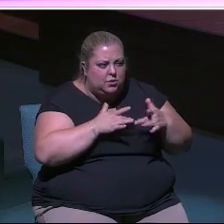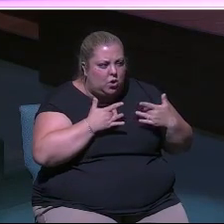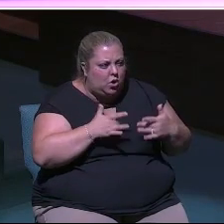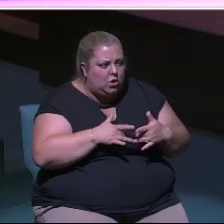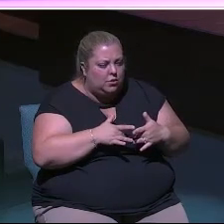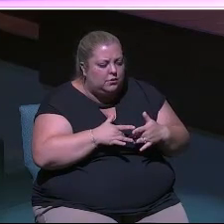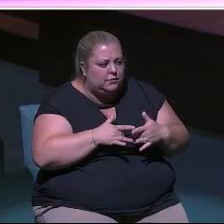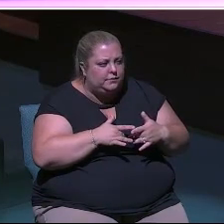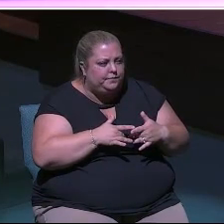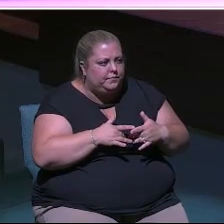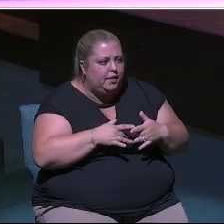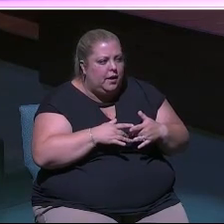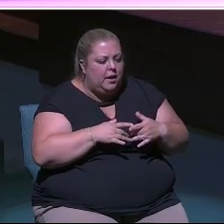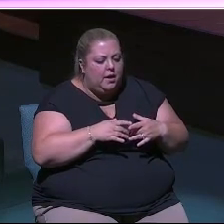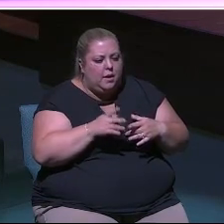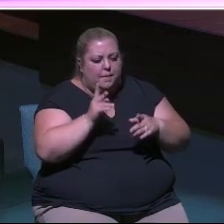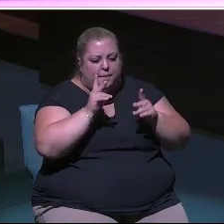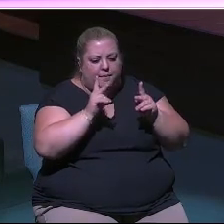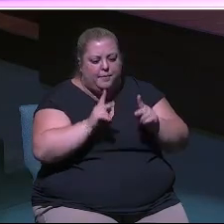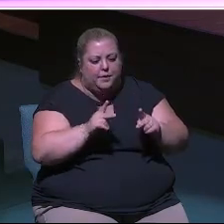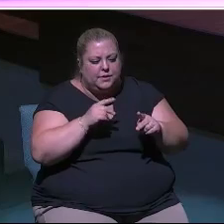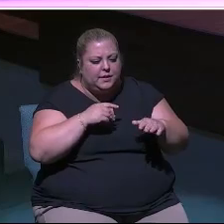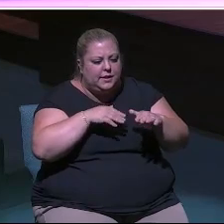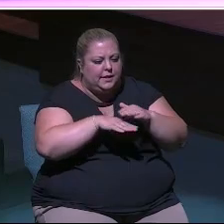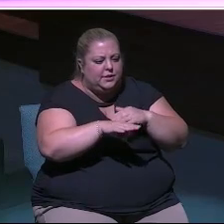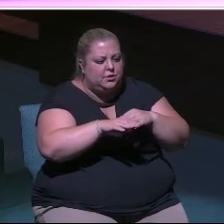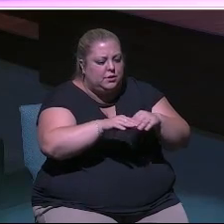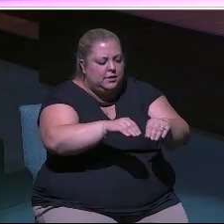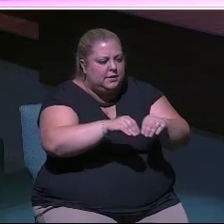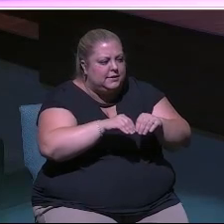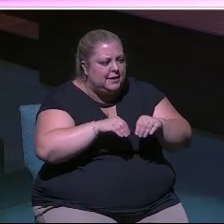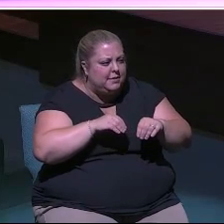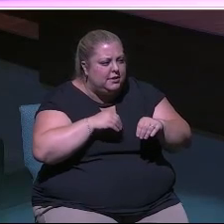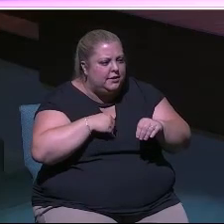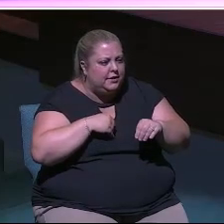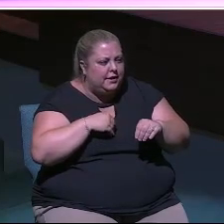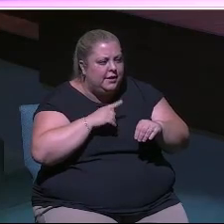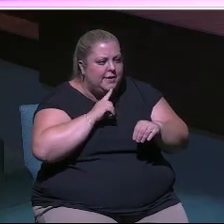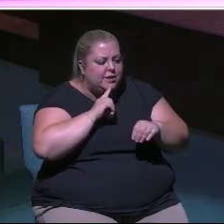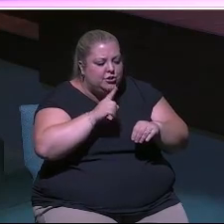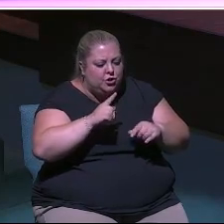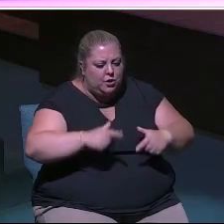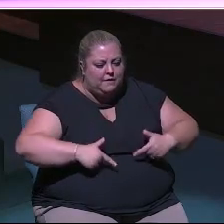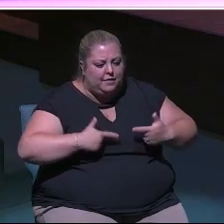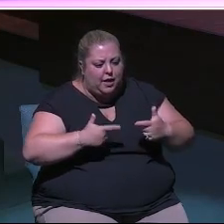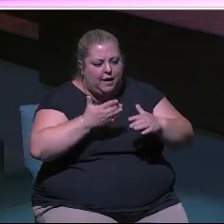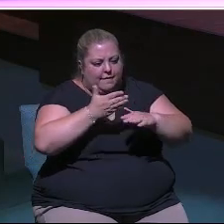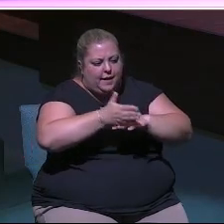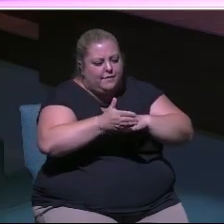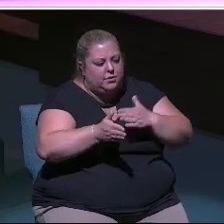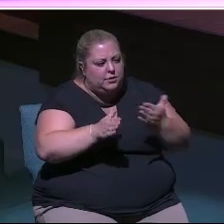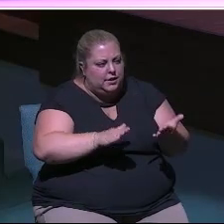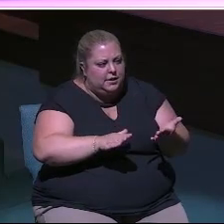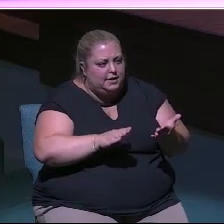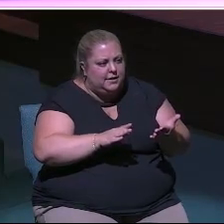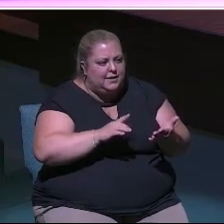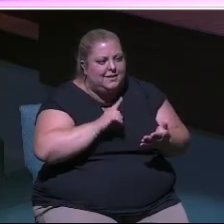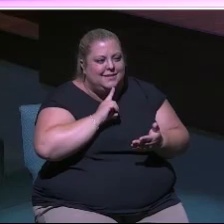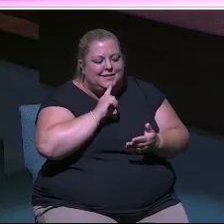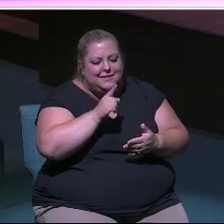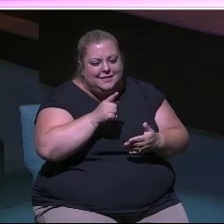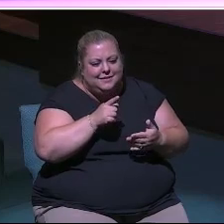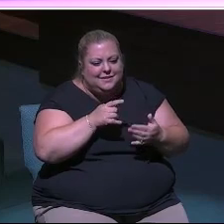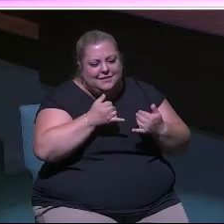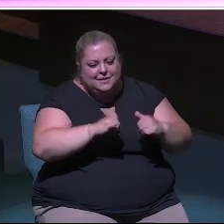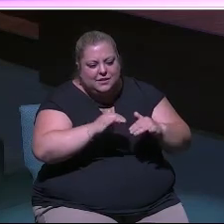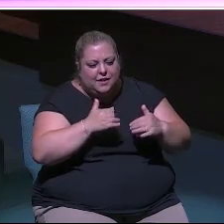cemetery, Jesus certain of life after death, and still have an overwhelming crater of